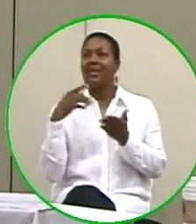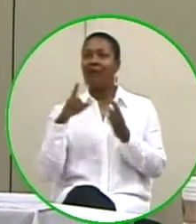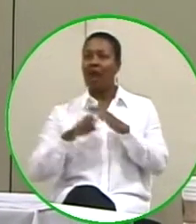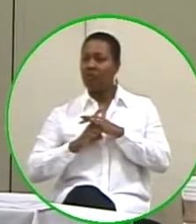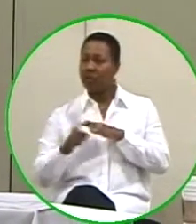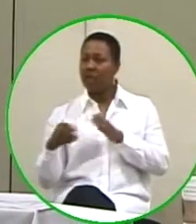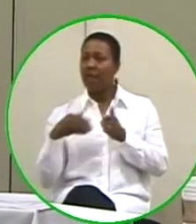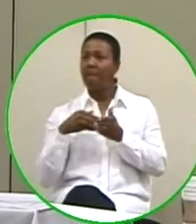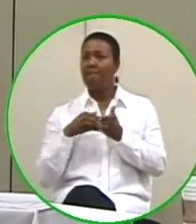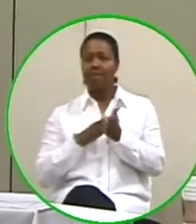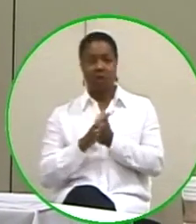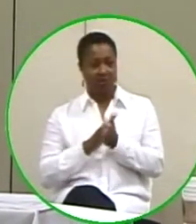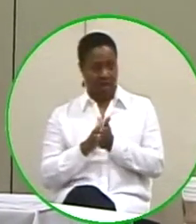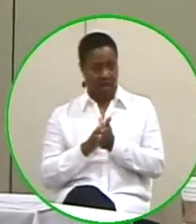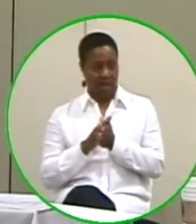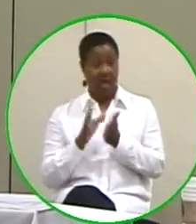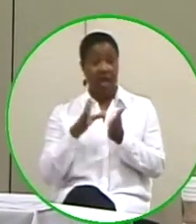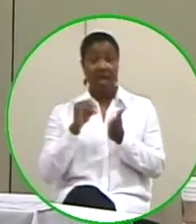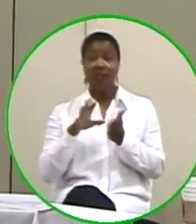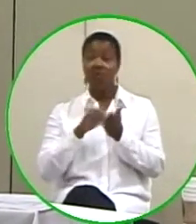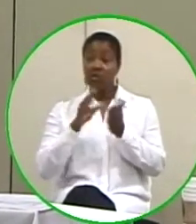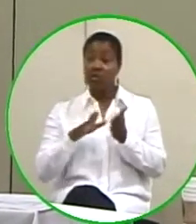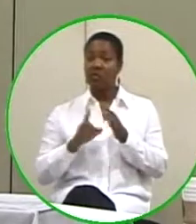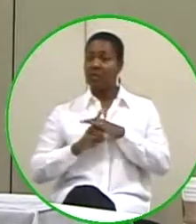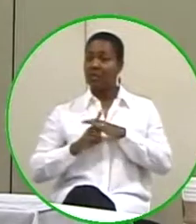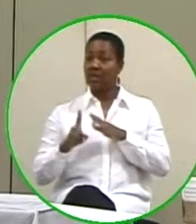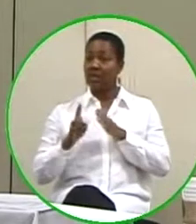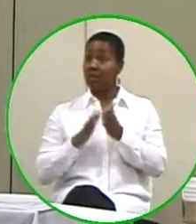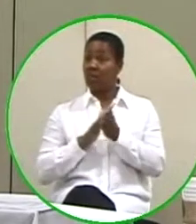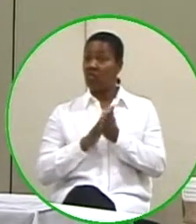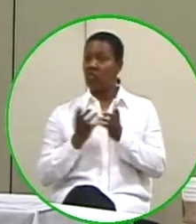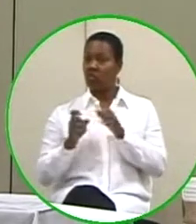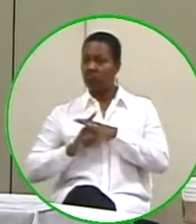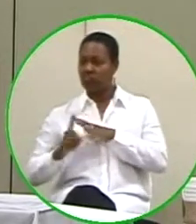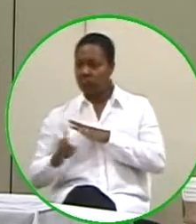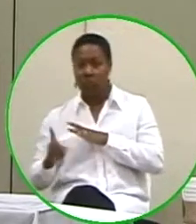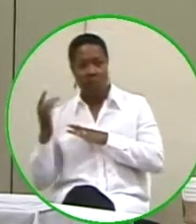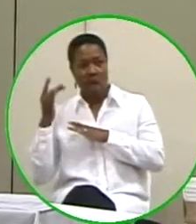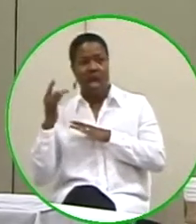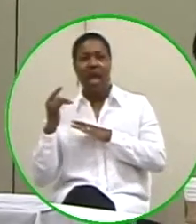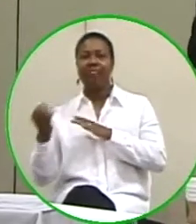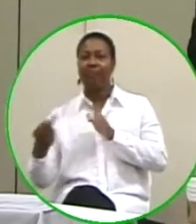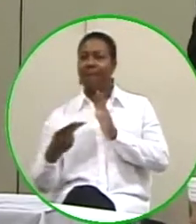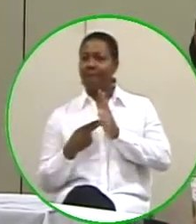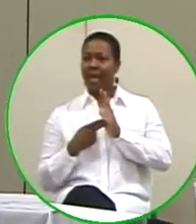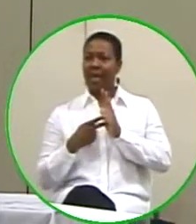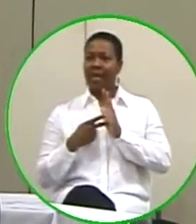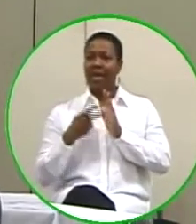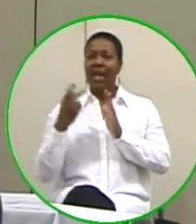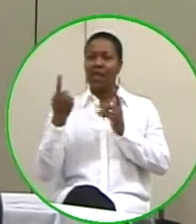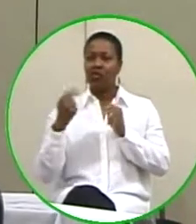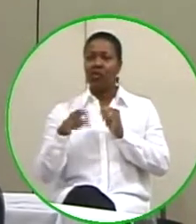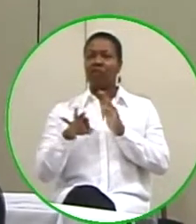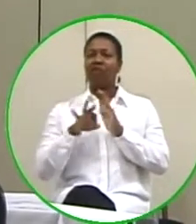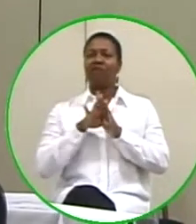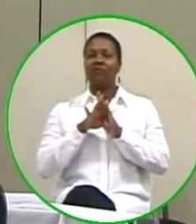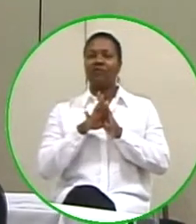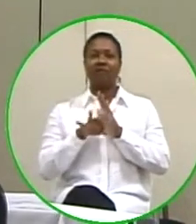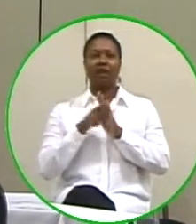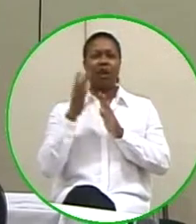motivated. If you have students that are escape motivated, come back and look at the reason why they're trying